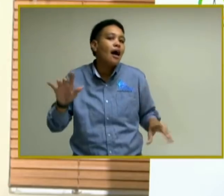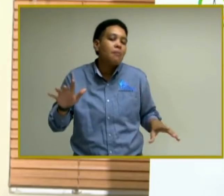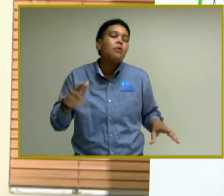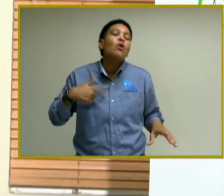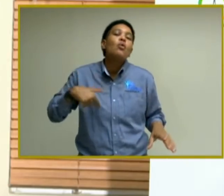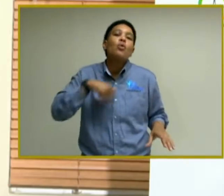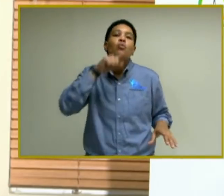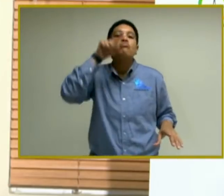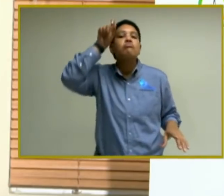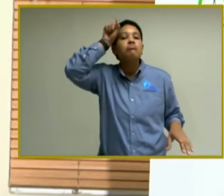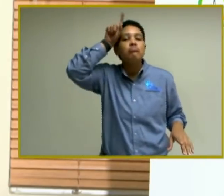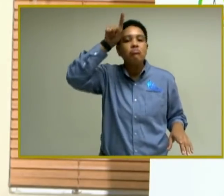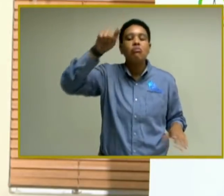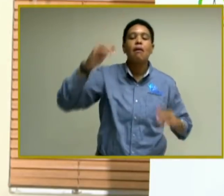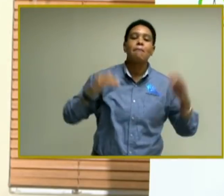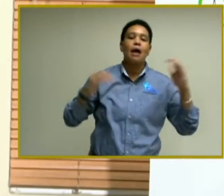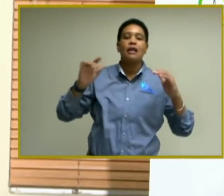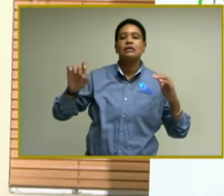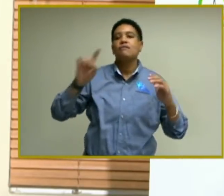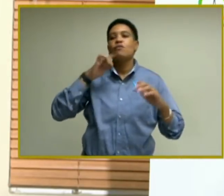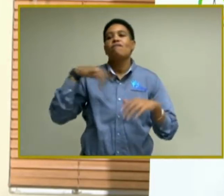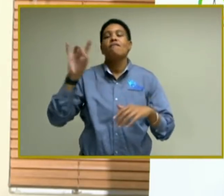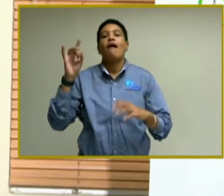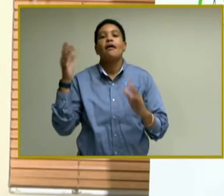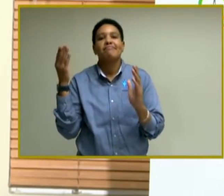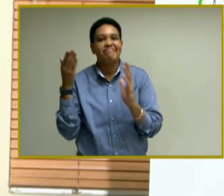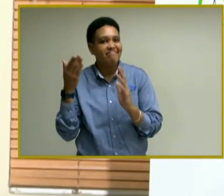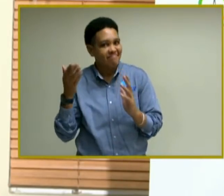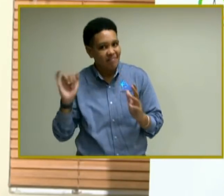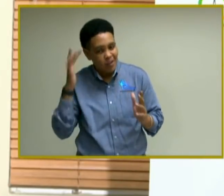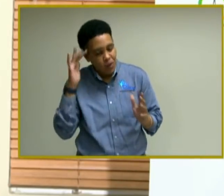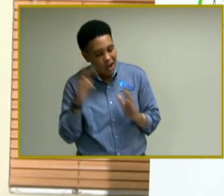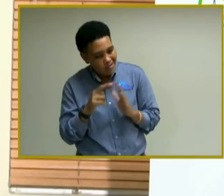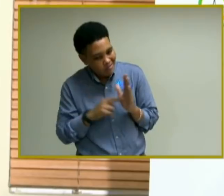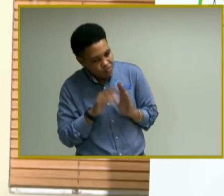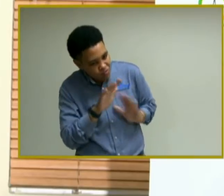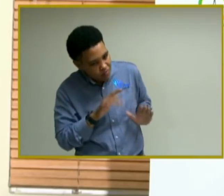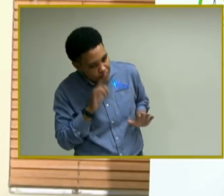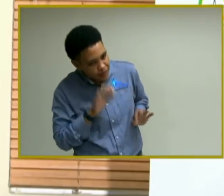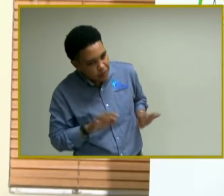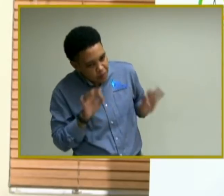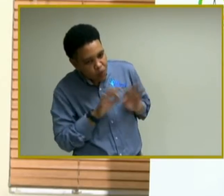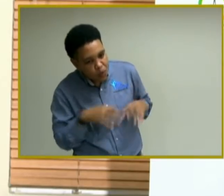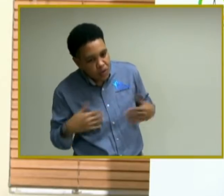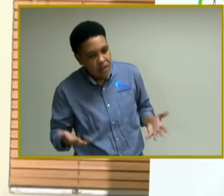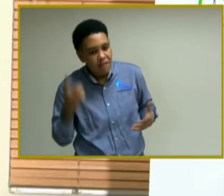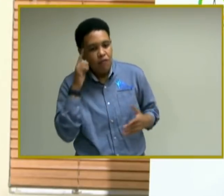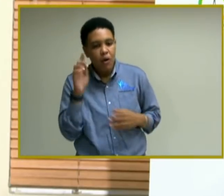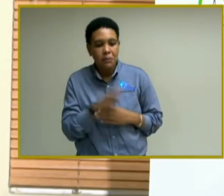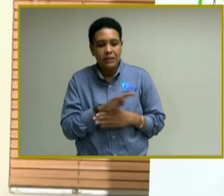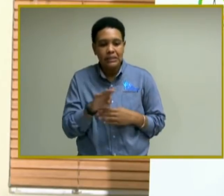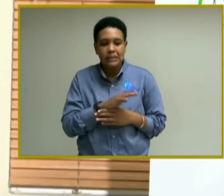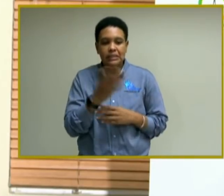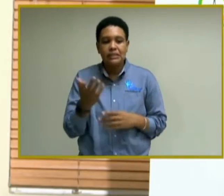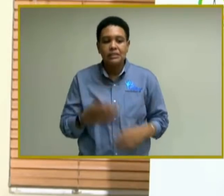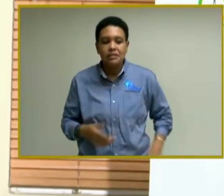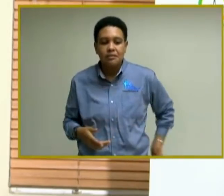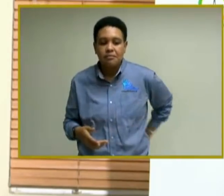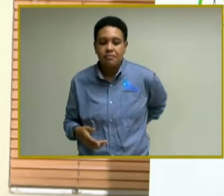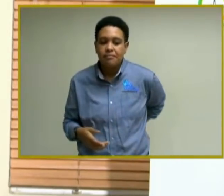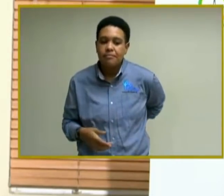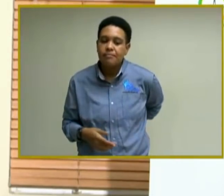we understand that that balance has to be struck, which is why the protocols are important for businesses.